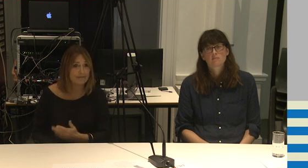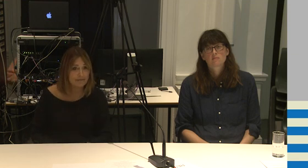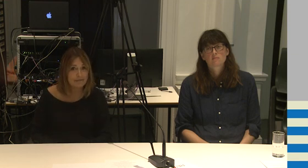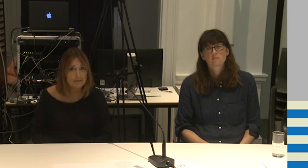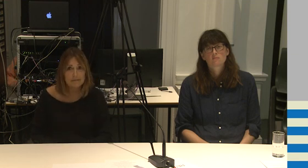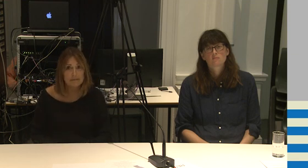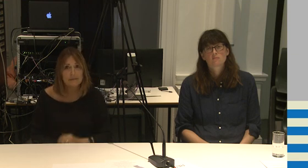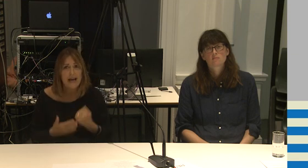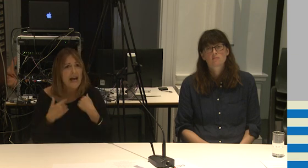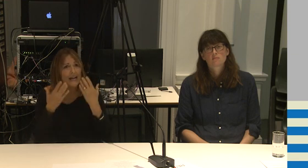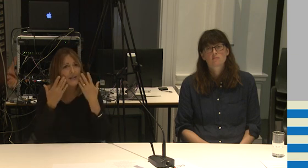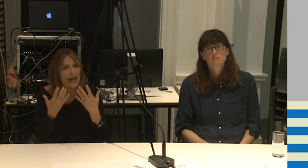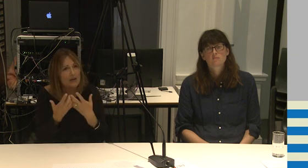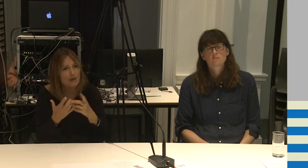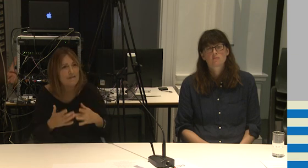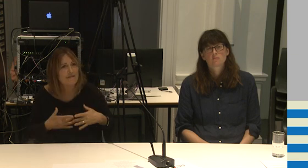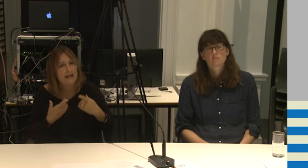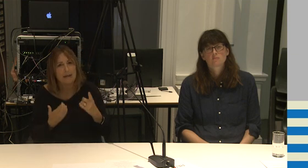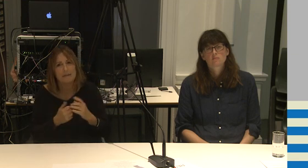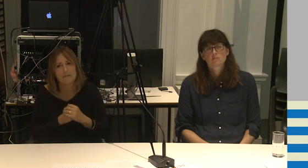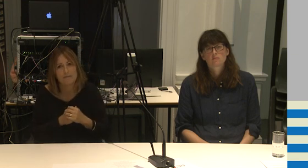so I don't know how you feel about this, but